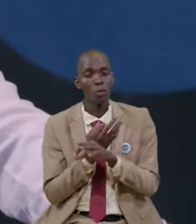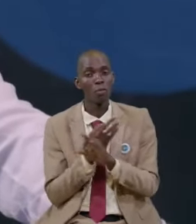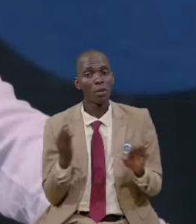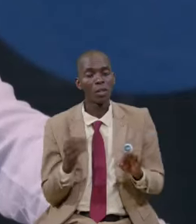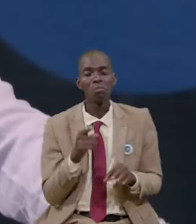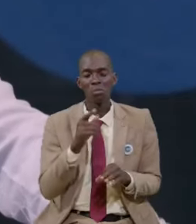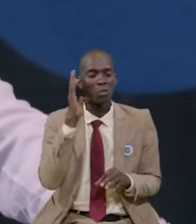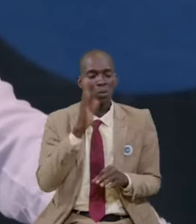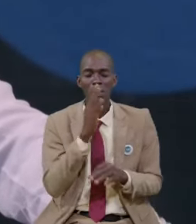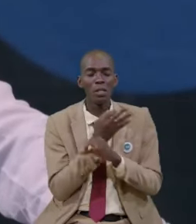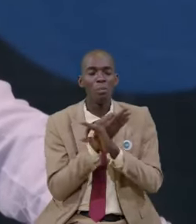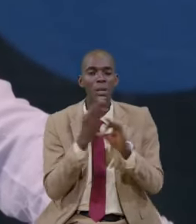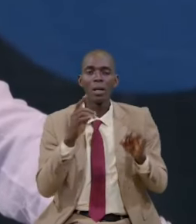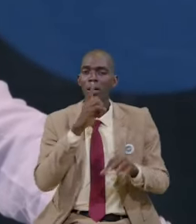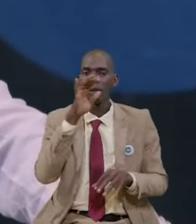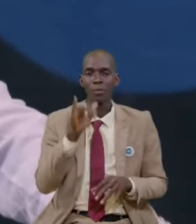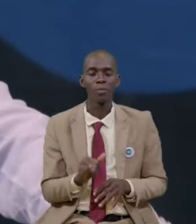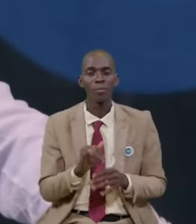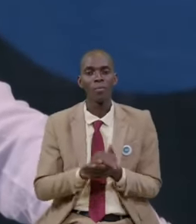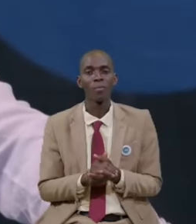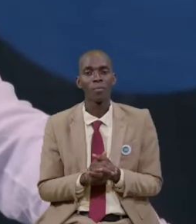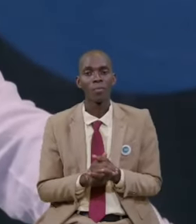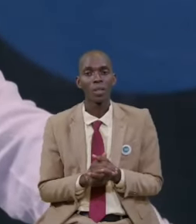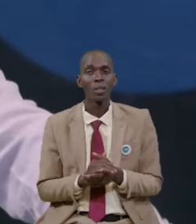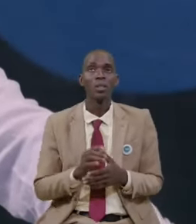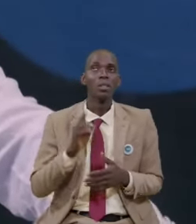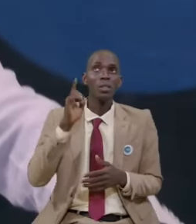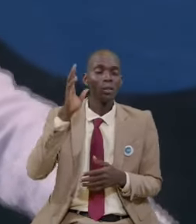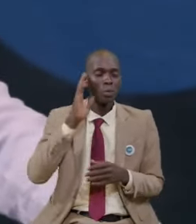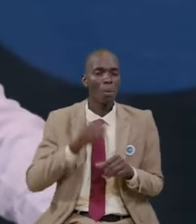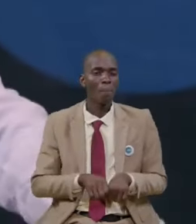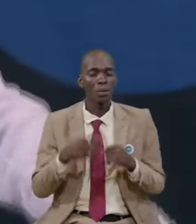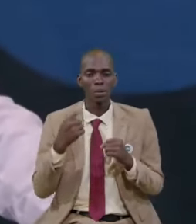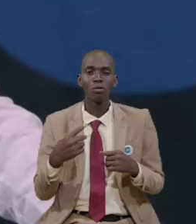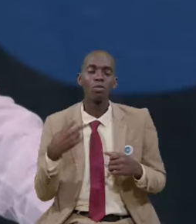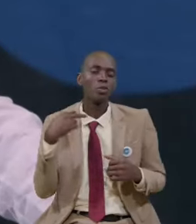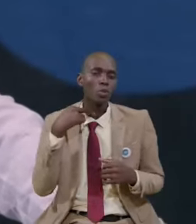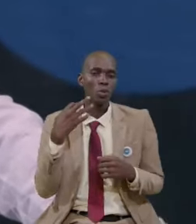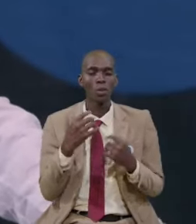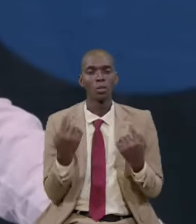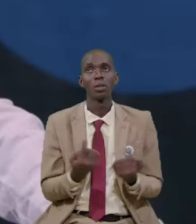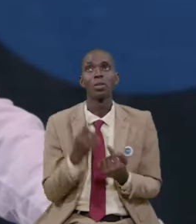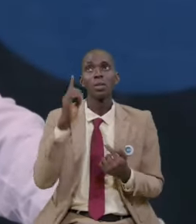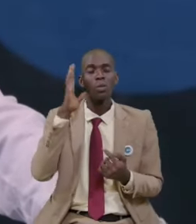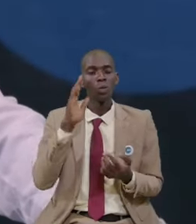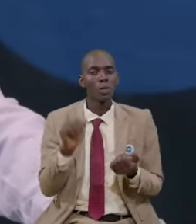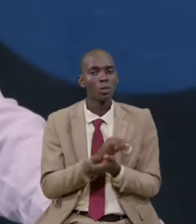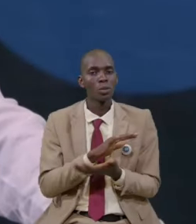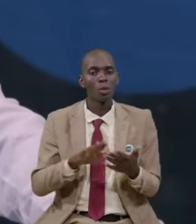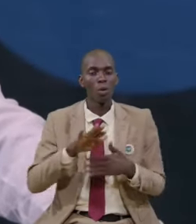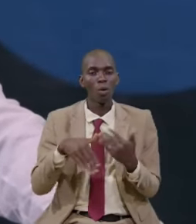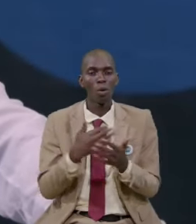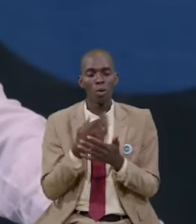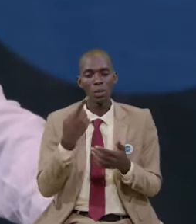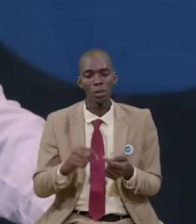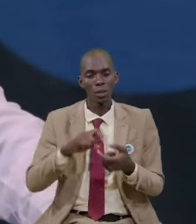He'll break the yoke of sin. He'll destroy all the chains, all the shackles of sin